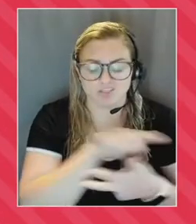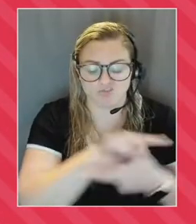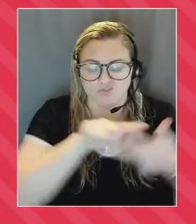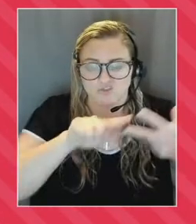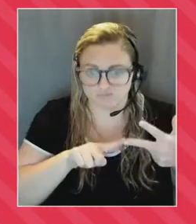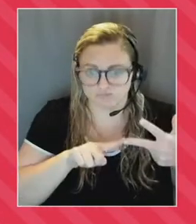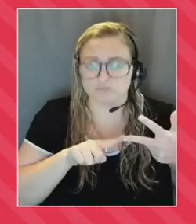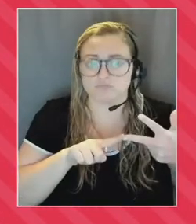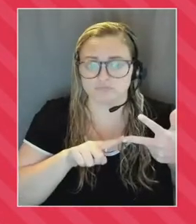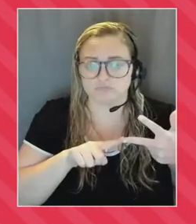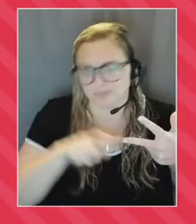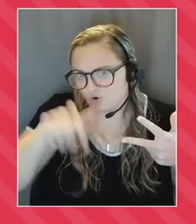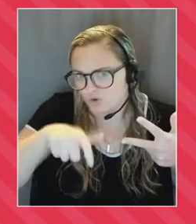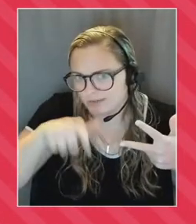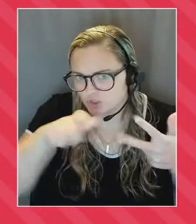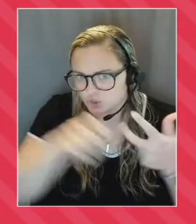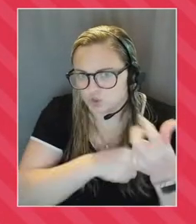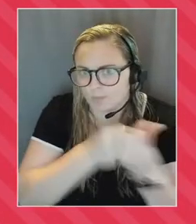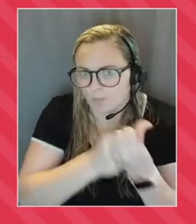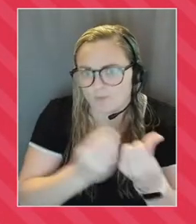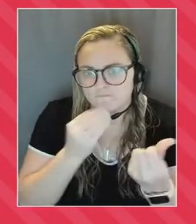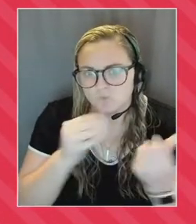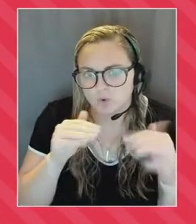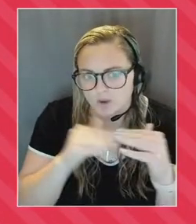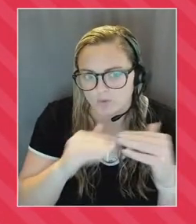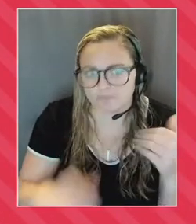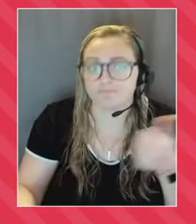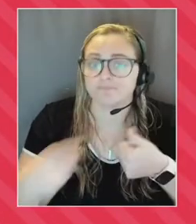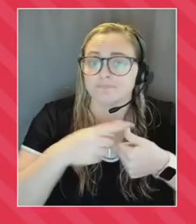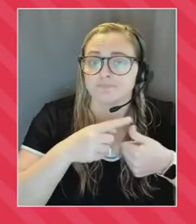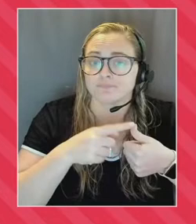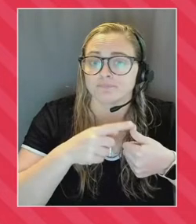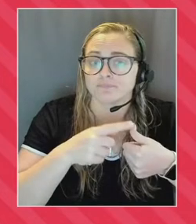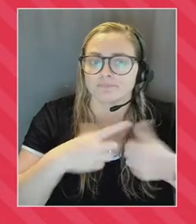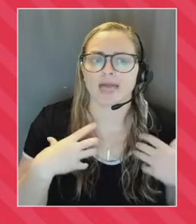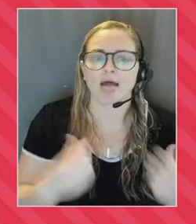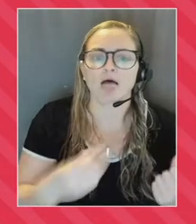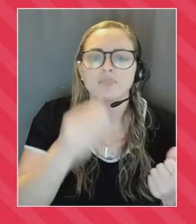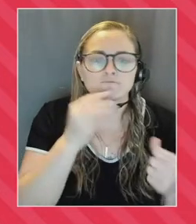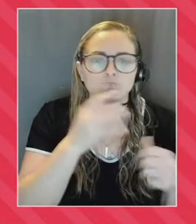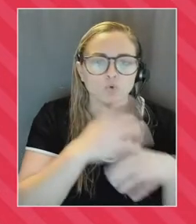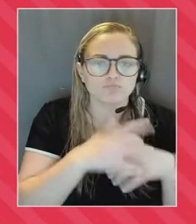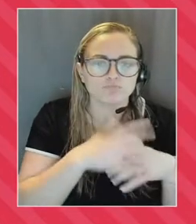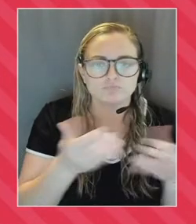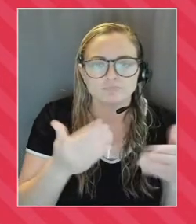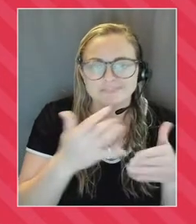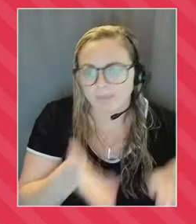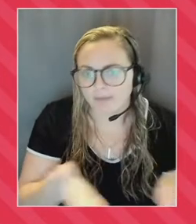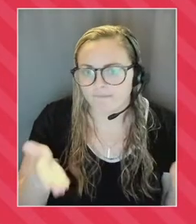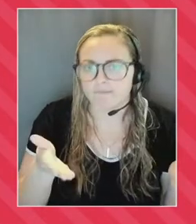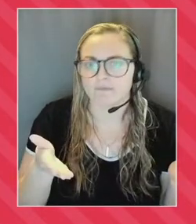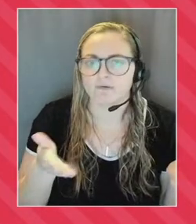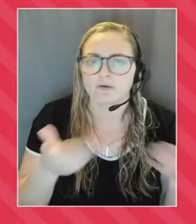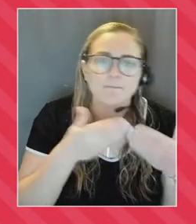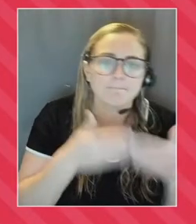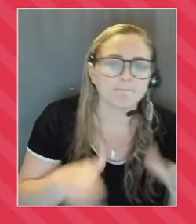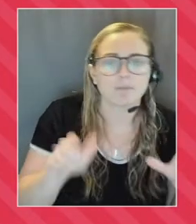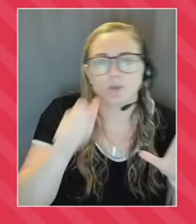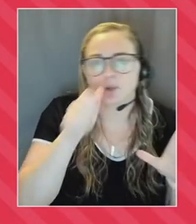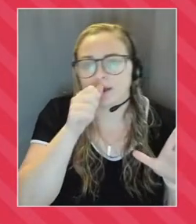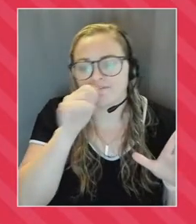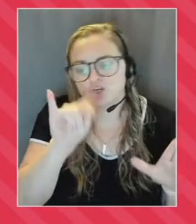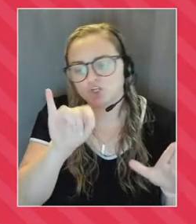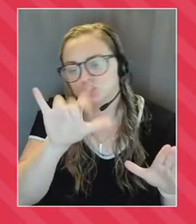pillars necessary to support food equity. First, a healthy food supply in the public, private, and charitable